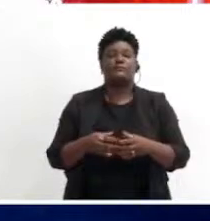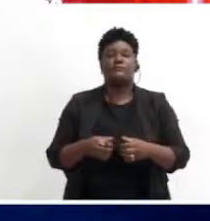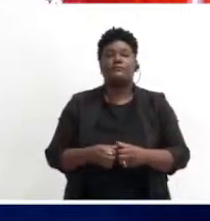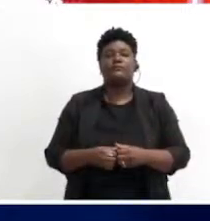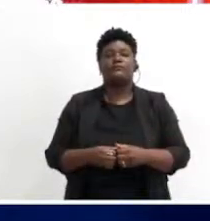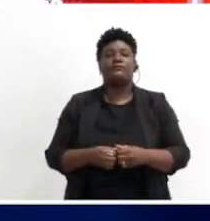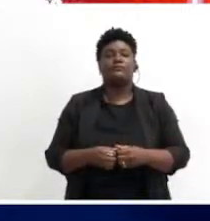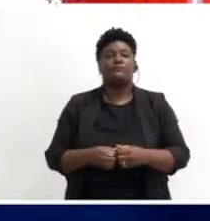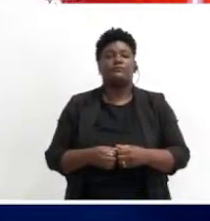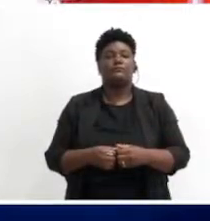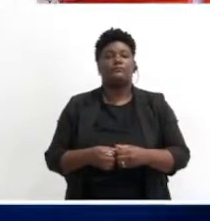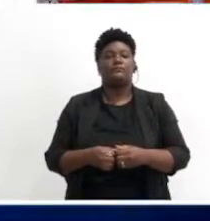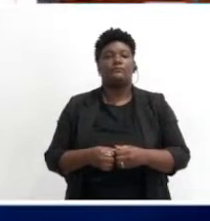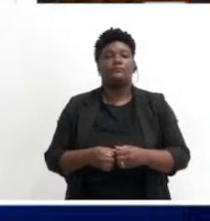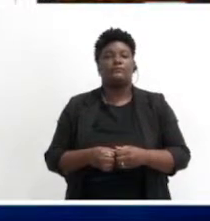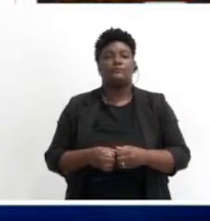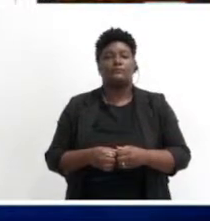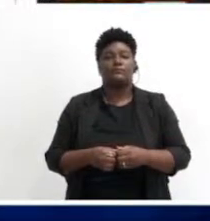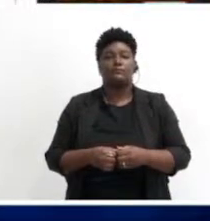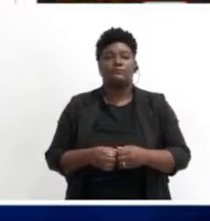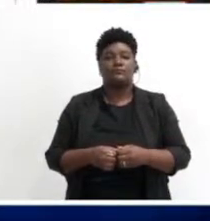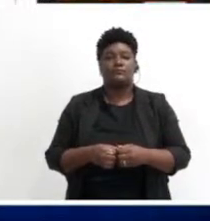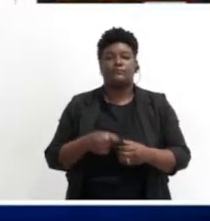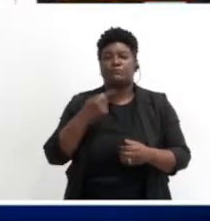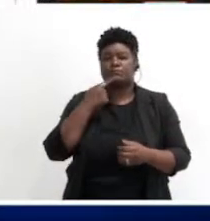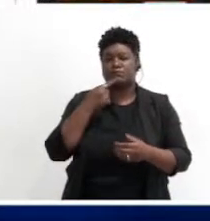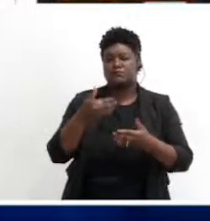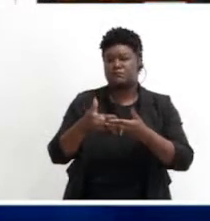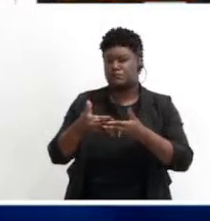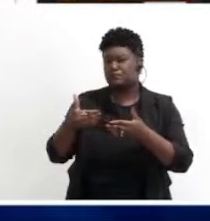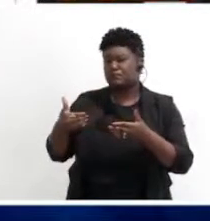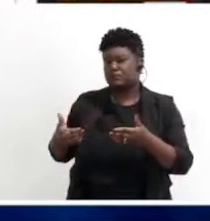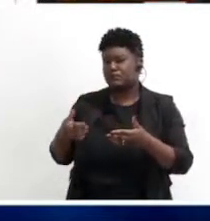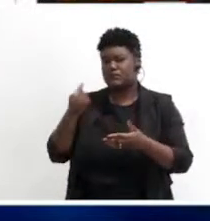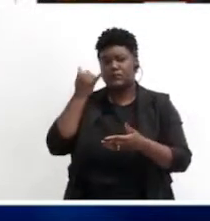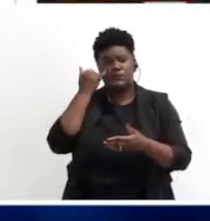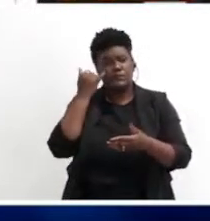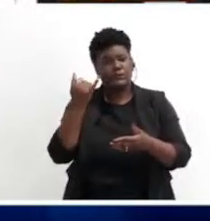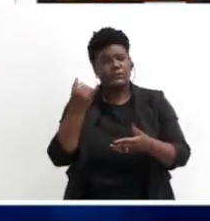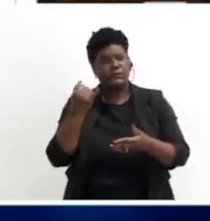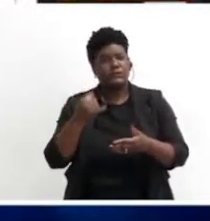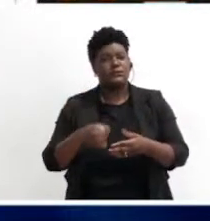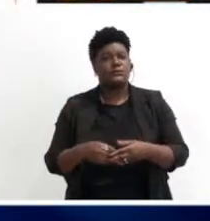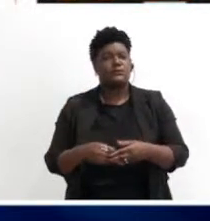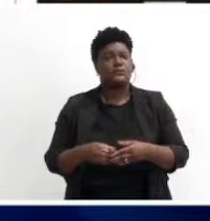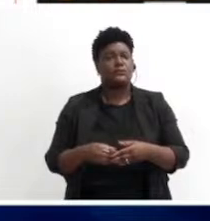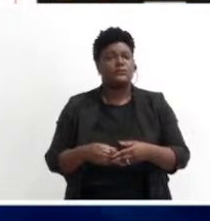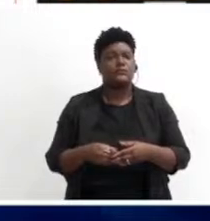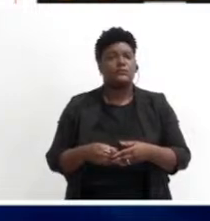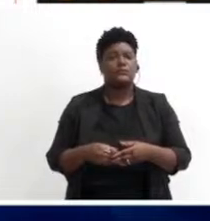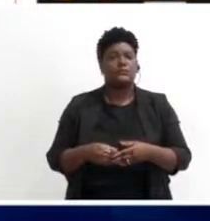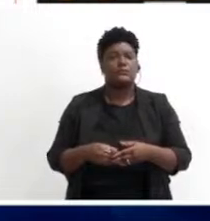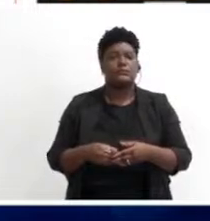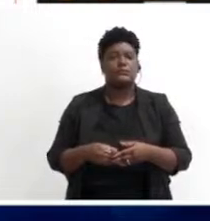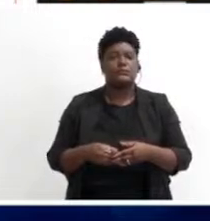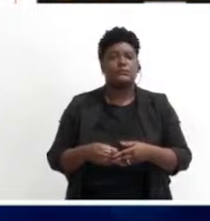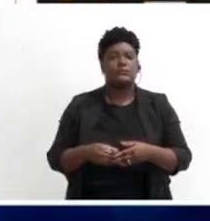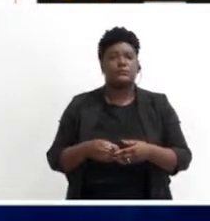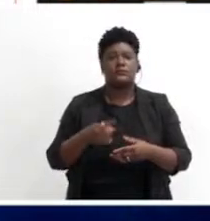So, as I mentioned before, you know, if you're going to join, you have to have appropriate metallurgy on each side of the